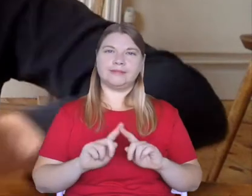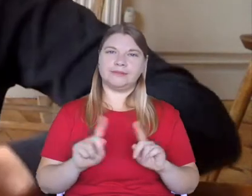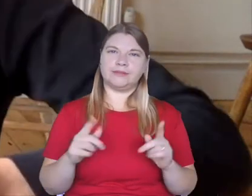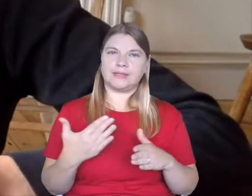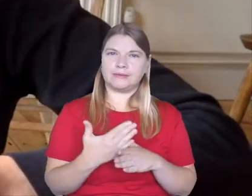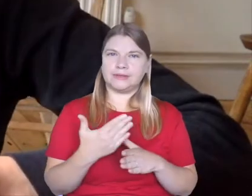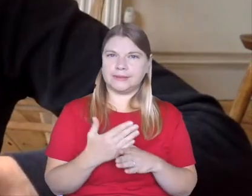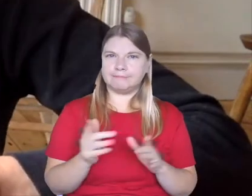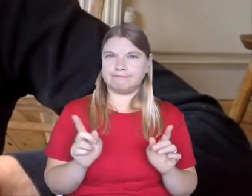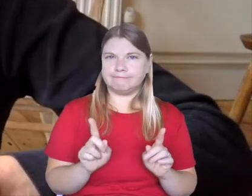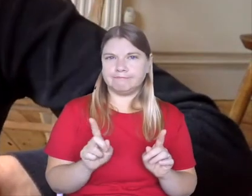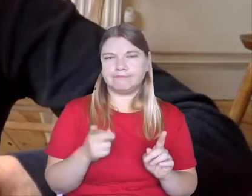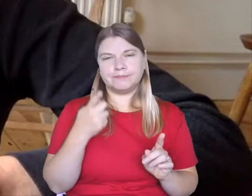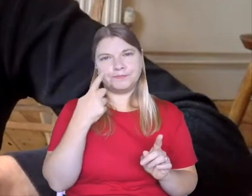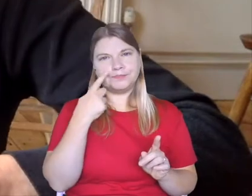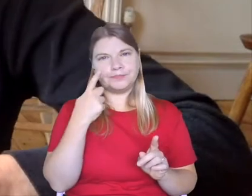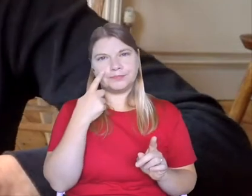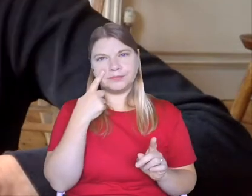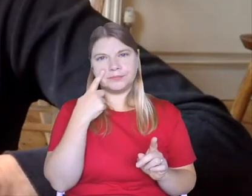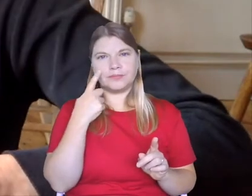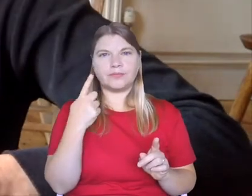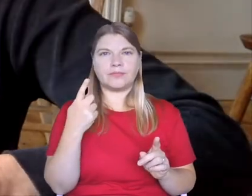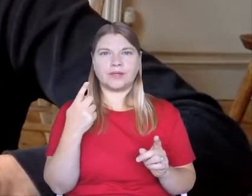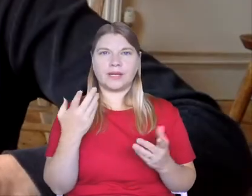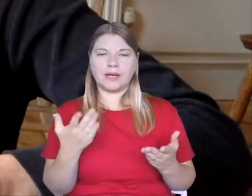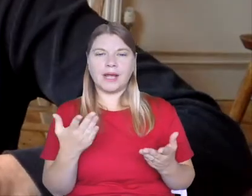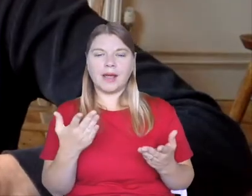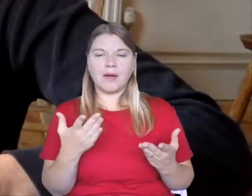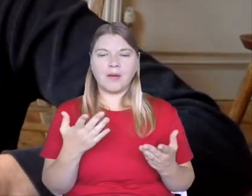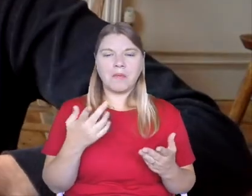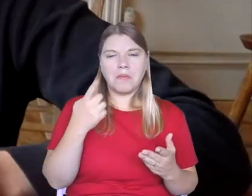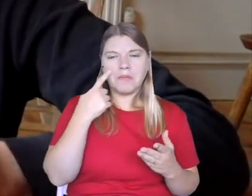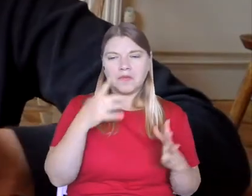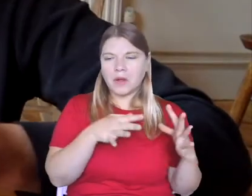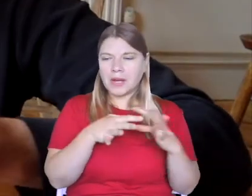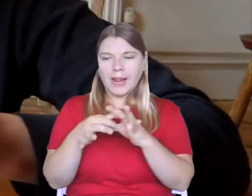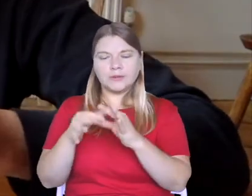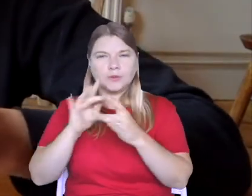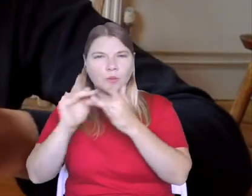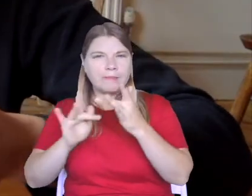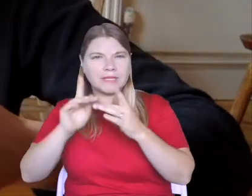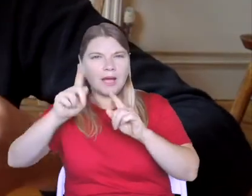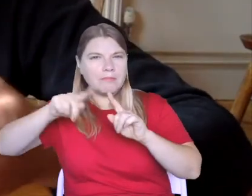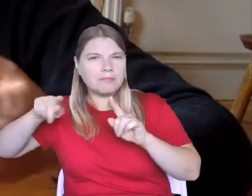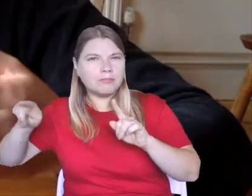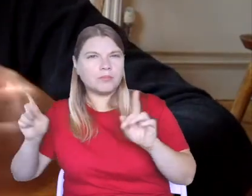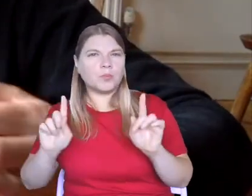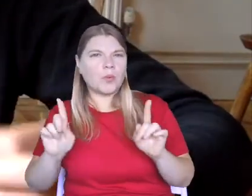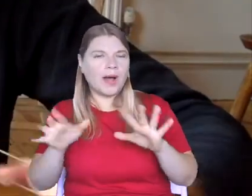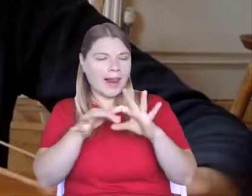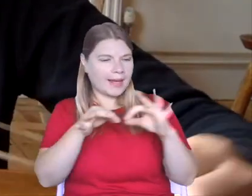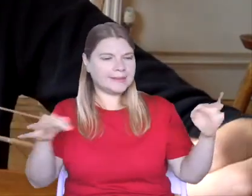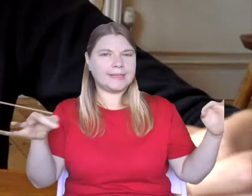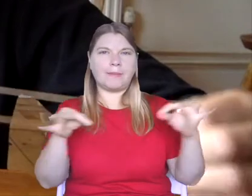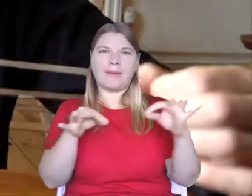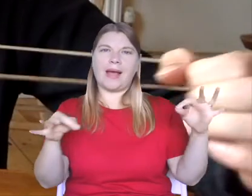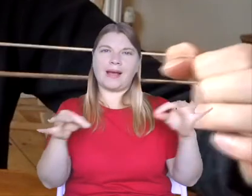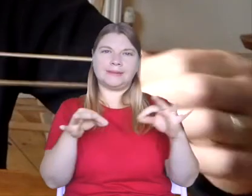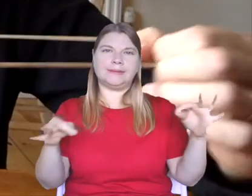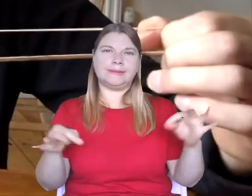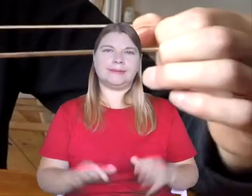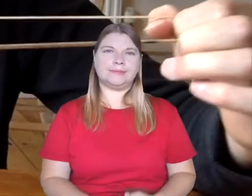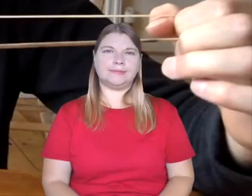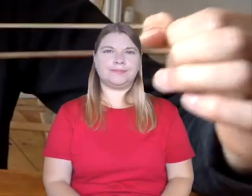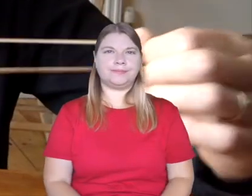And the next object I want us to use and see what sound it makes on the spectrogram is the elastic band, the trusty elastic